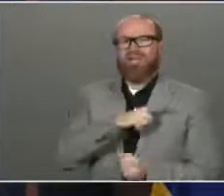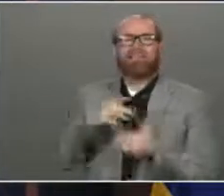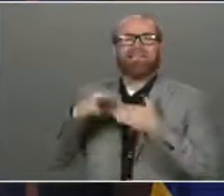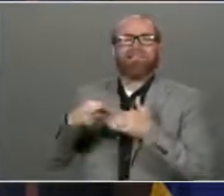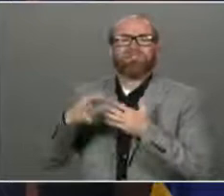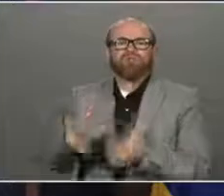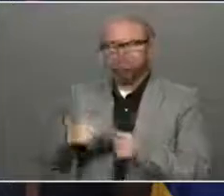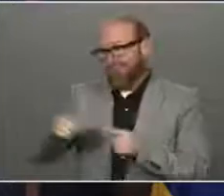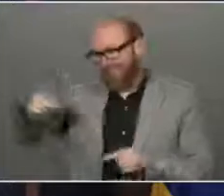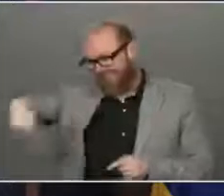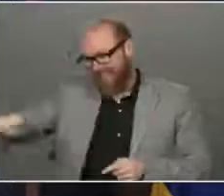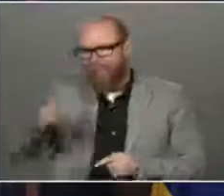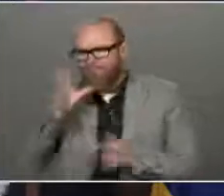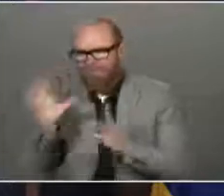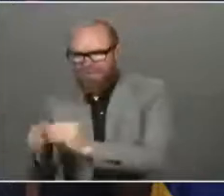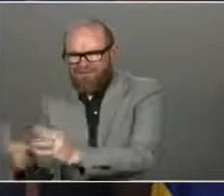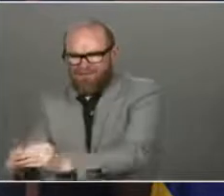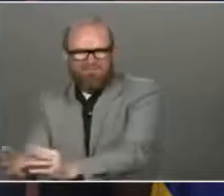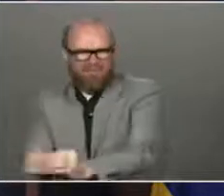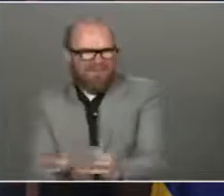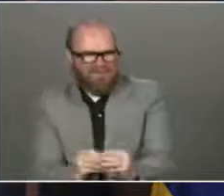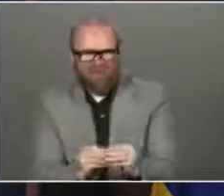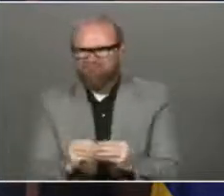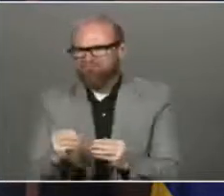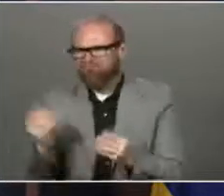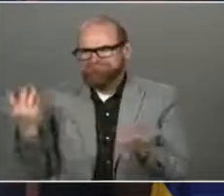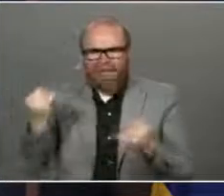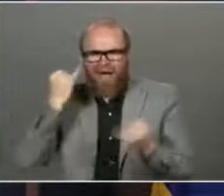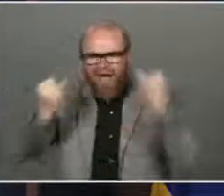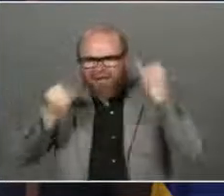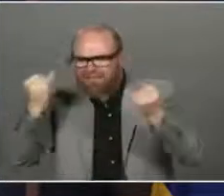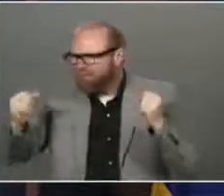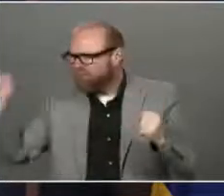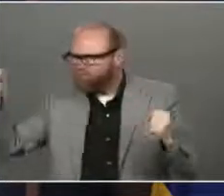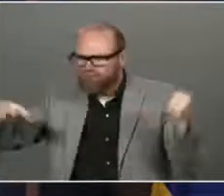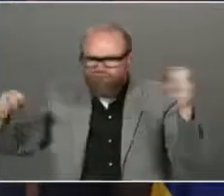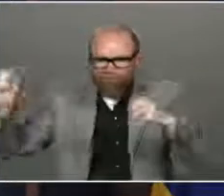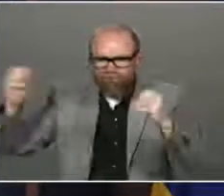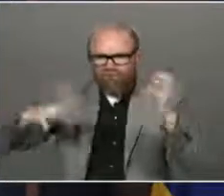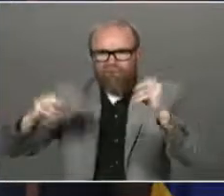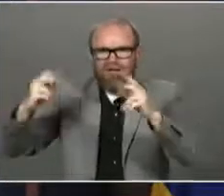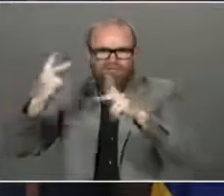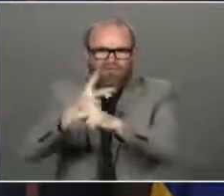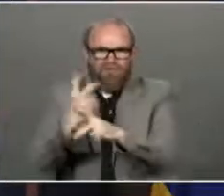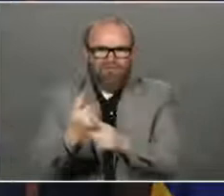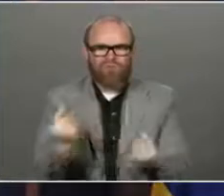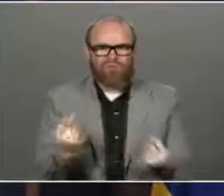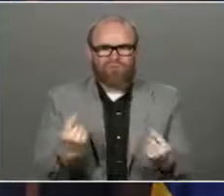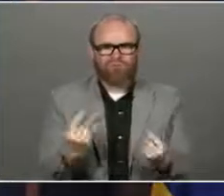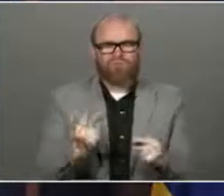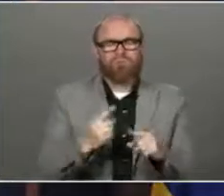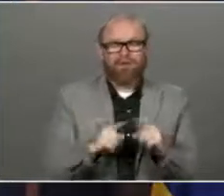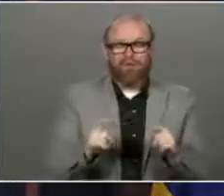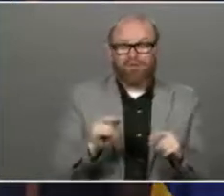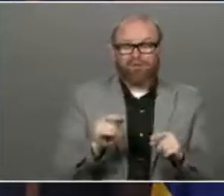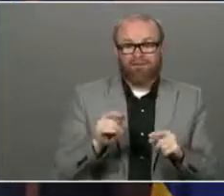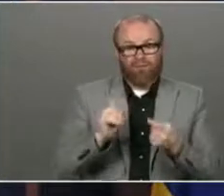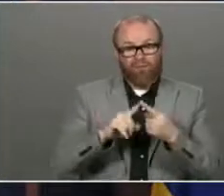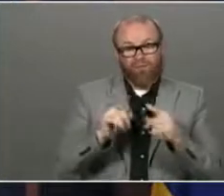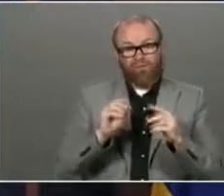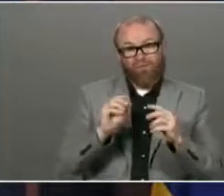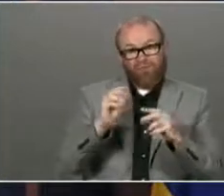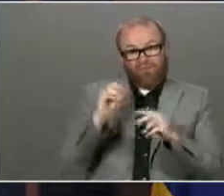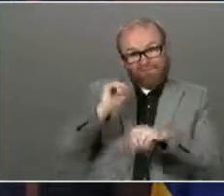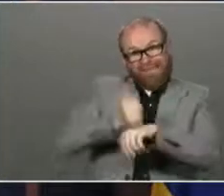with their members to generate some ideas and toss around some of the ideas that we've shared. We would have to call a special session to do something like